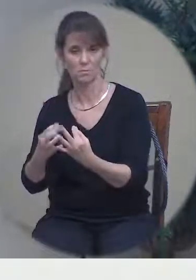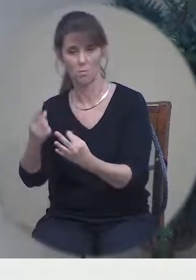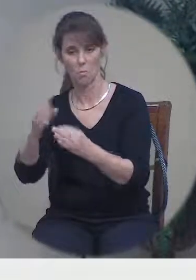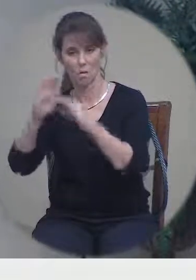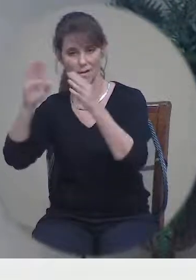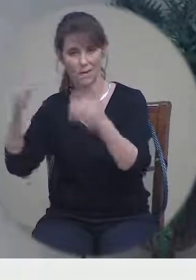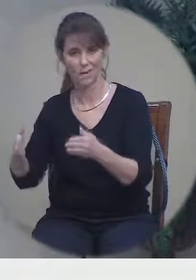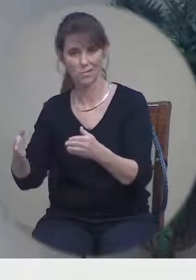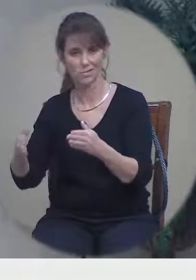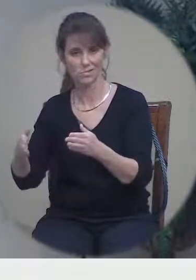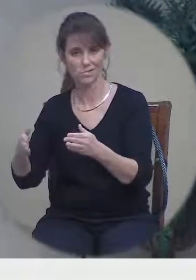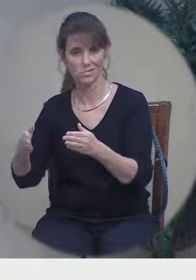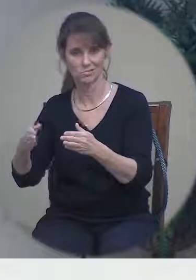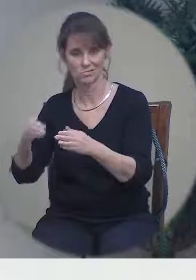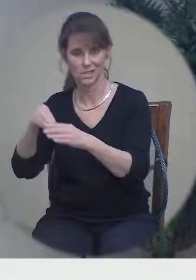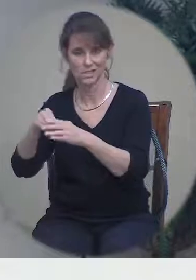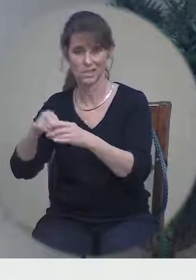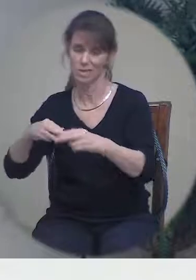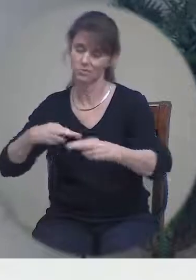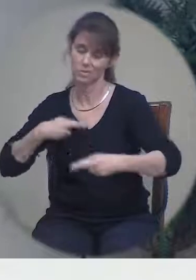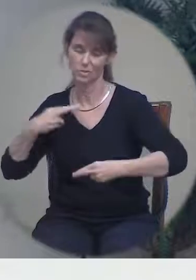some commonalities in these things.